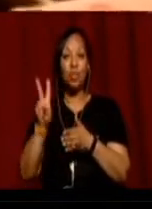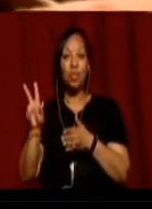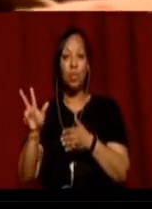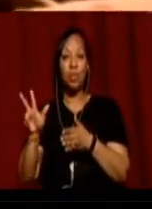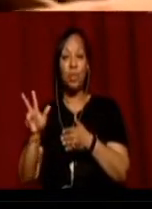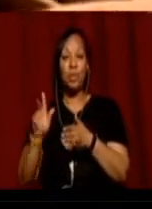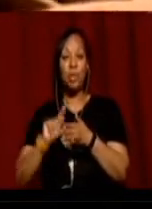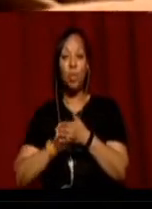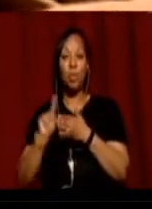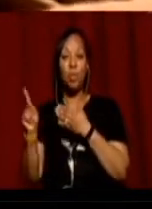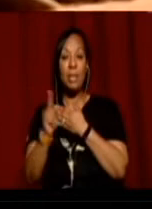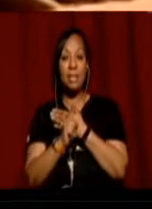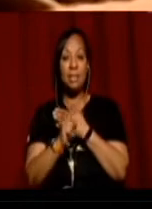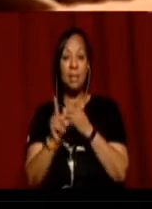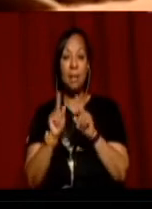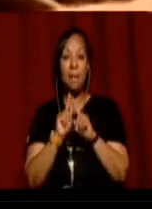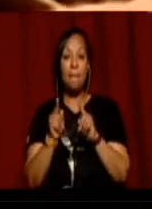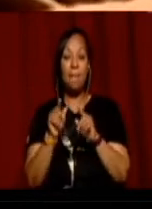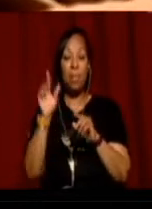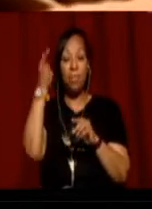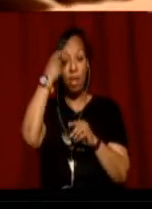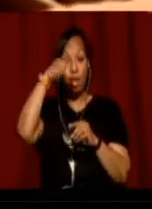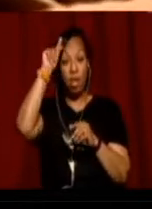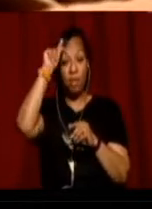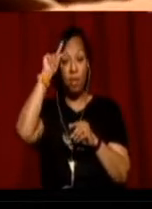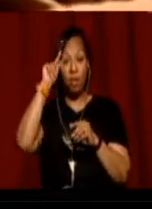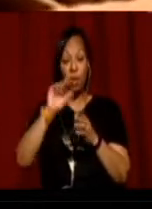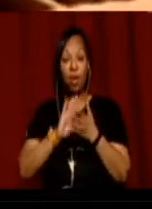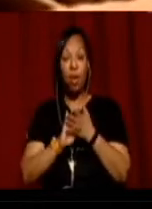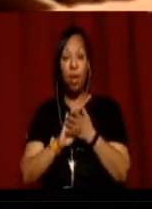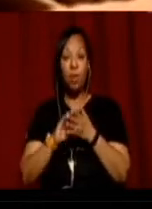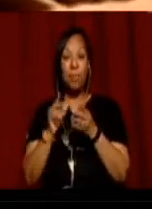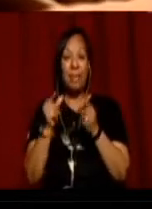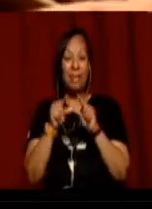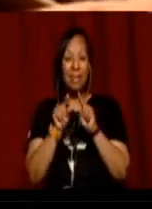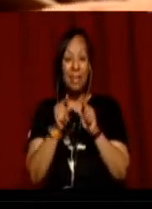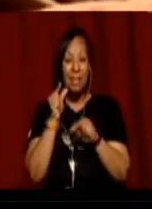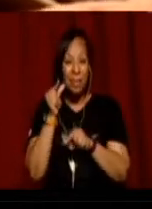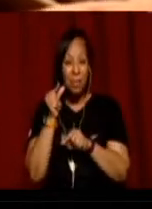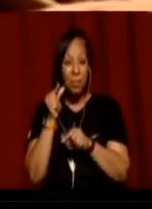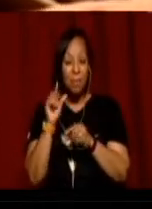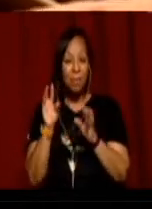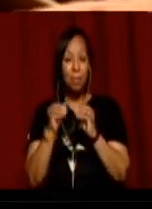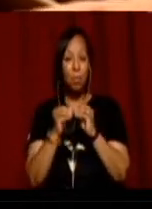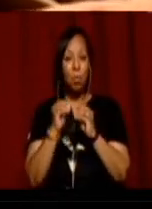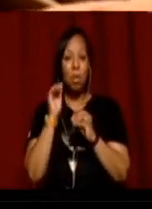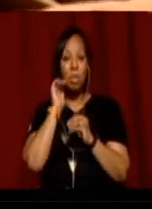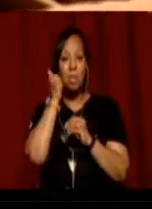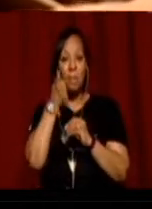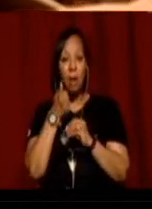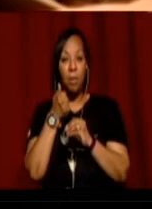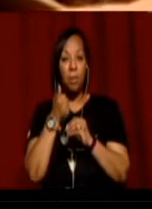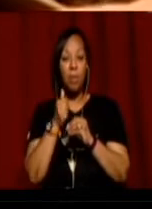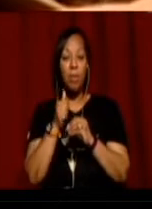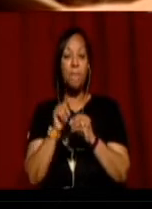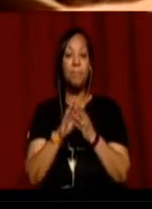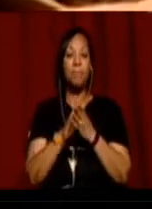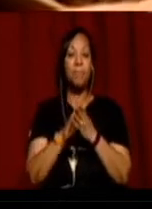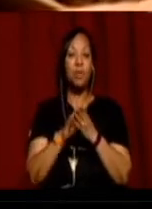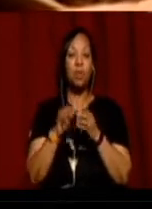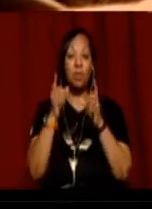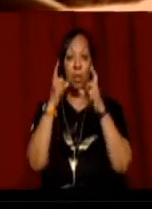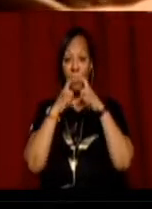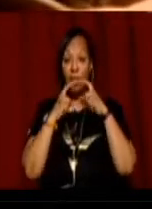weeks. But suburban areas will be opening up a little bit more tomorrow compared to where we've been now. Still have to